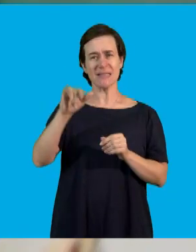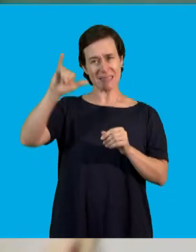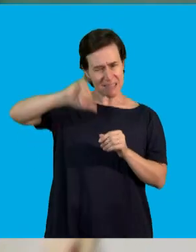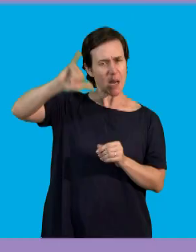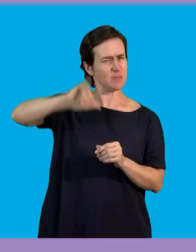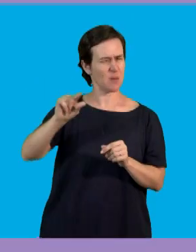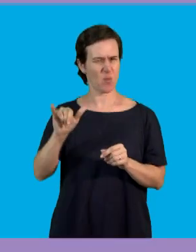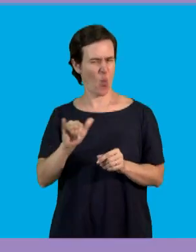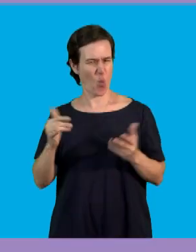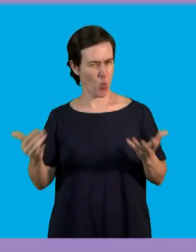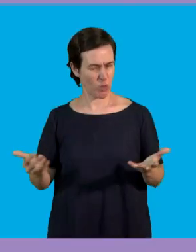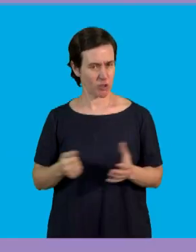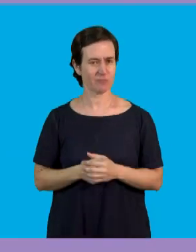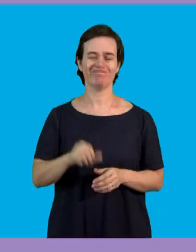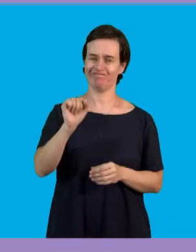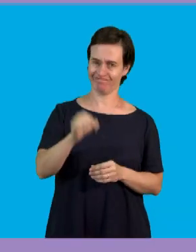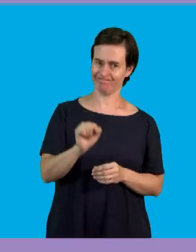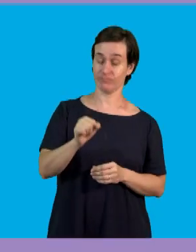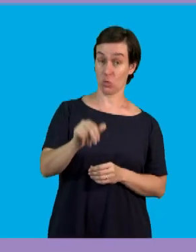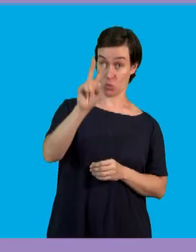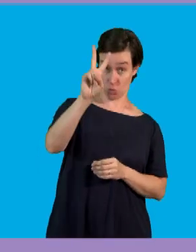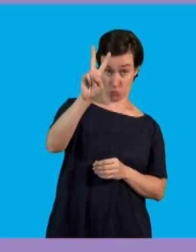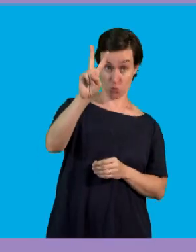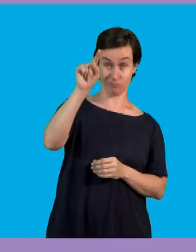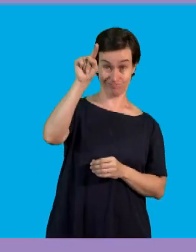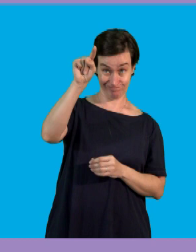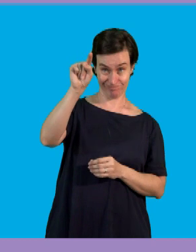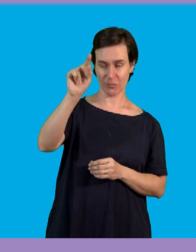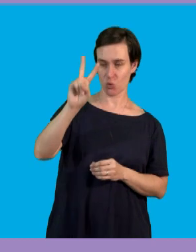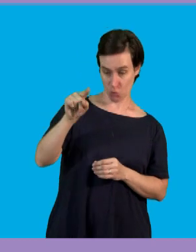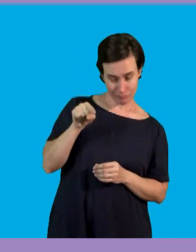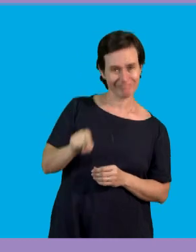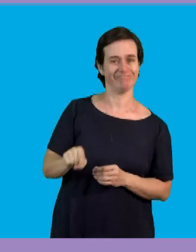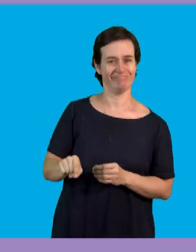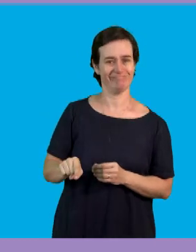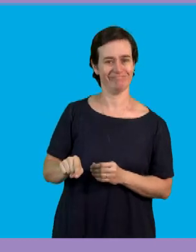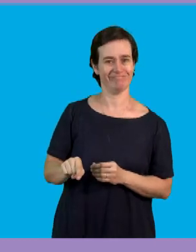blocks? Yes, we have 2, and we also have